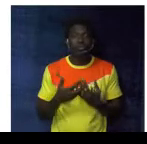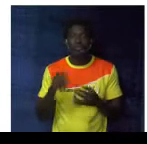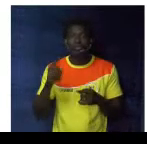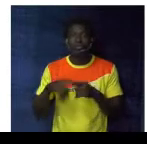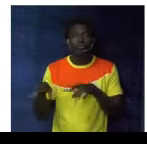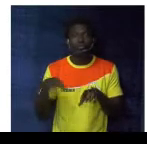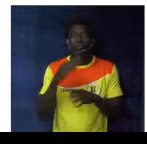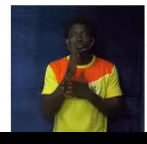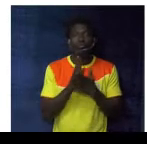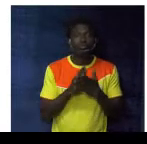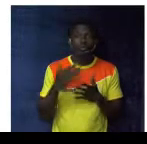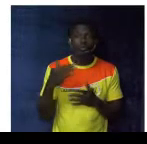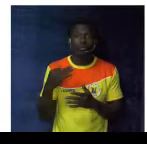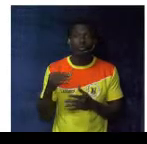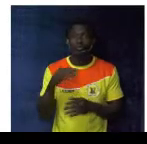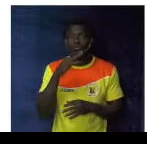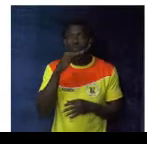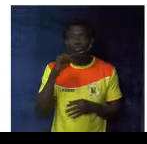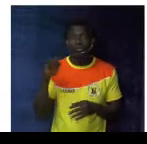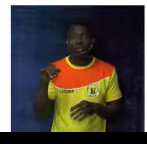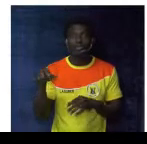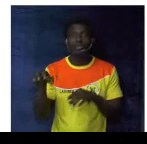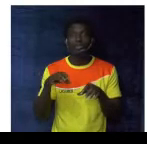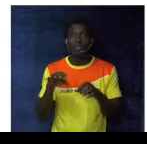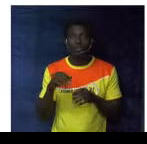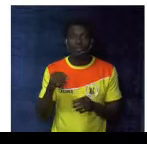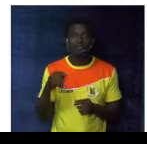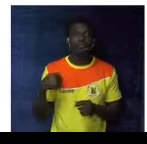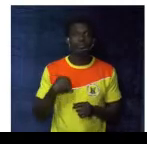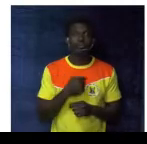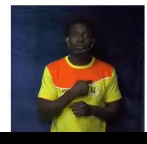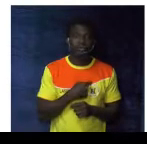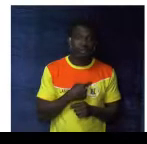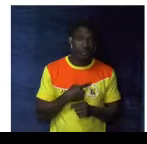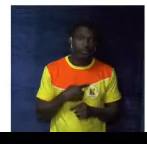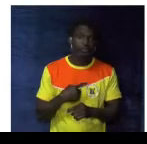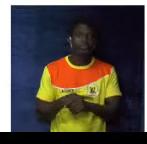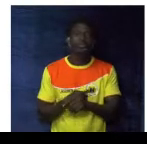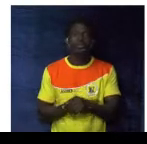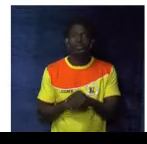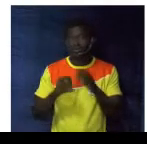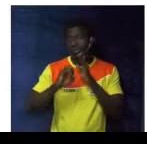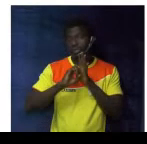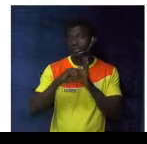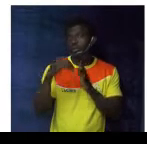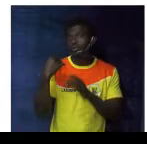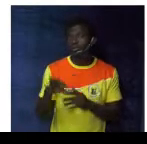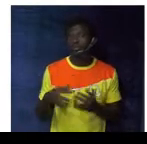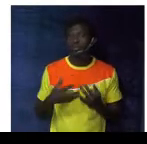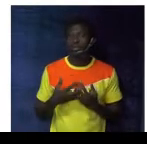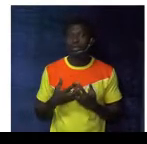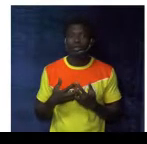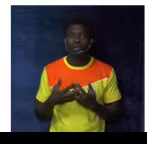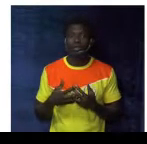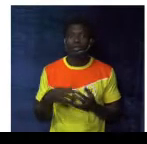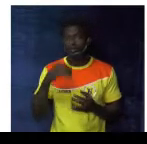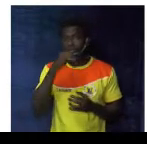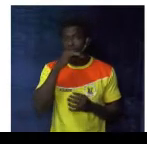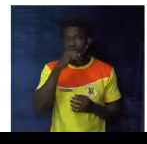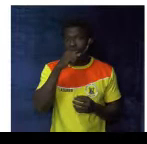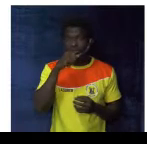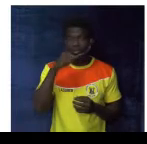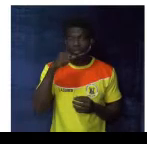of machines to perform some of farming activities. We talked about examples of agricultural